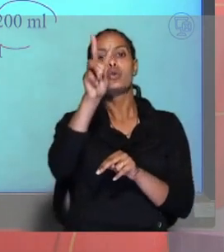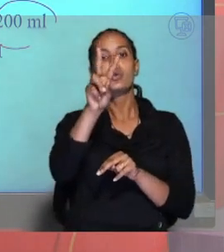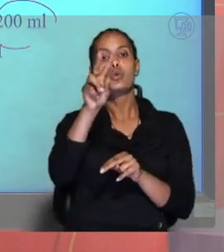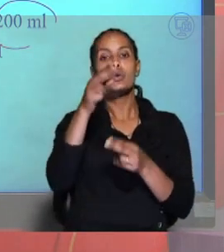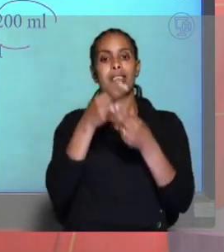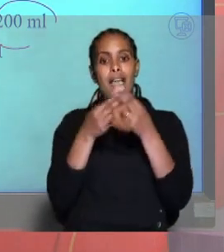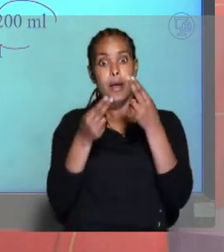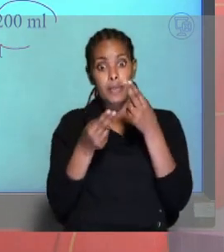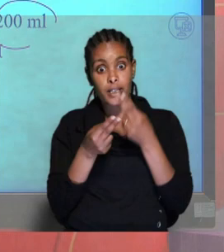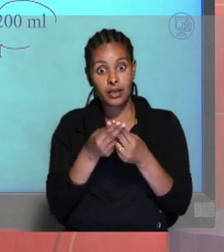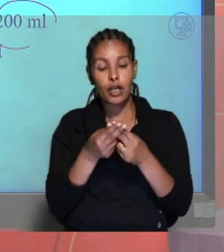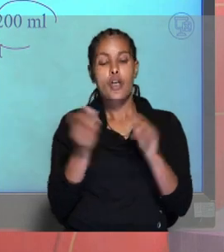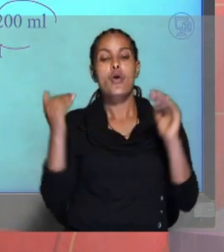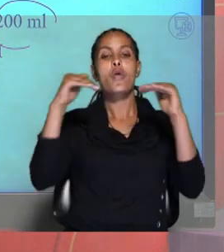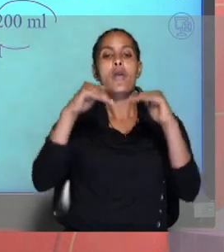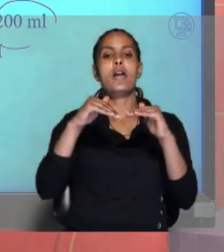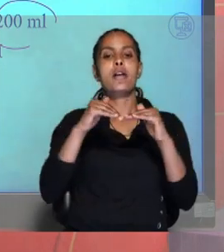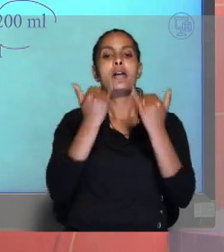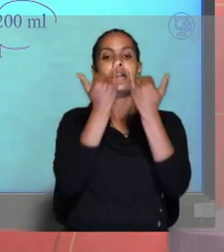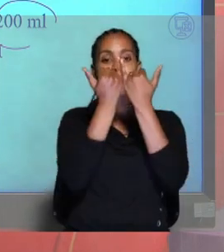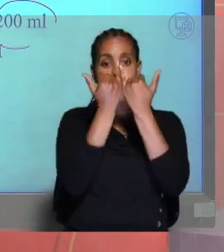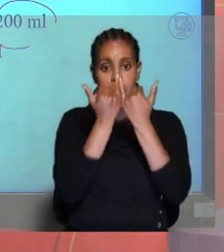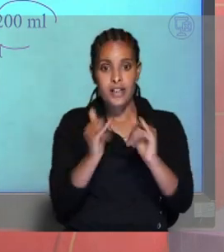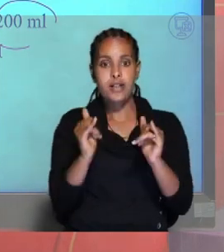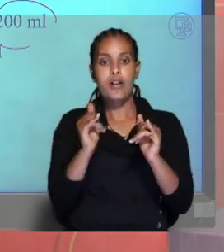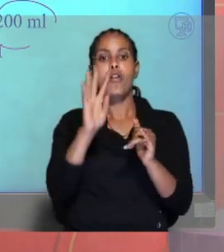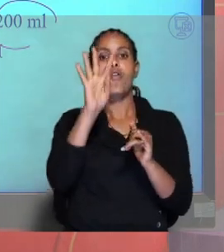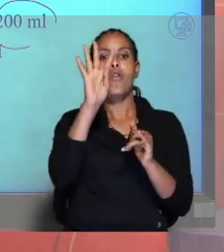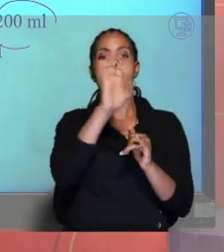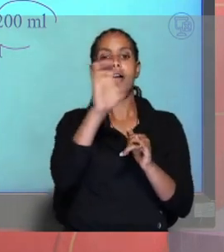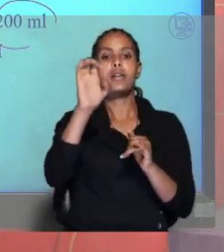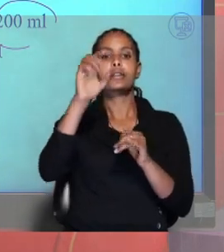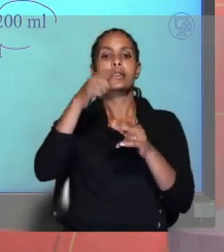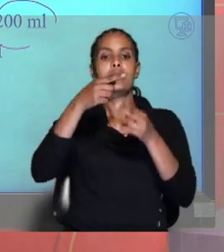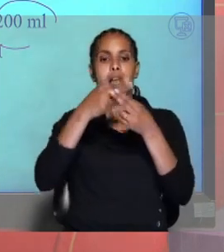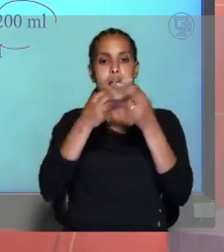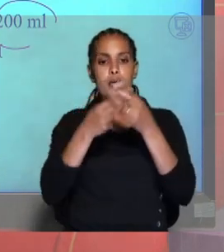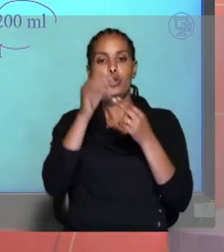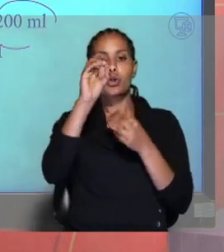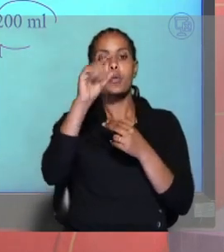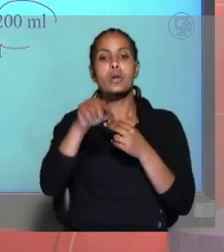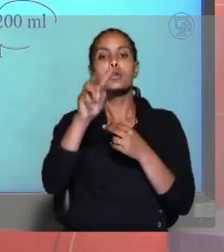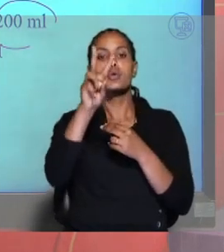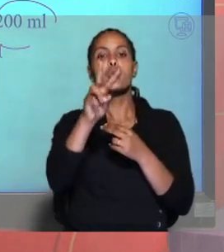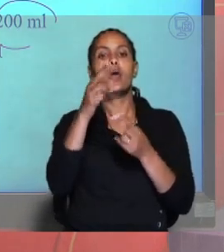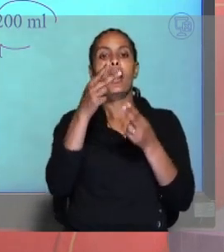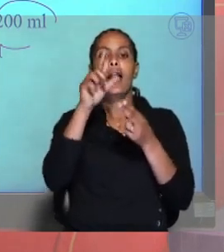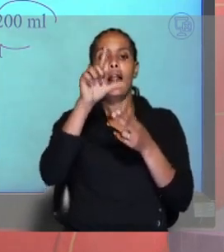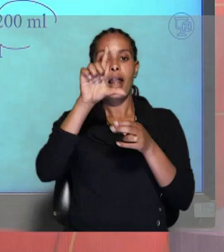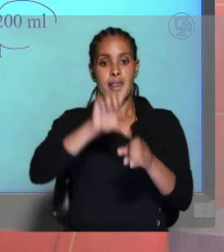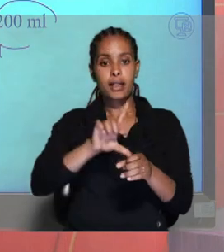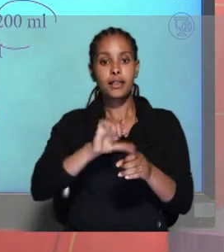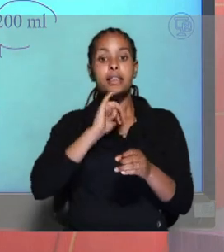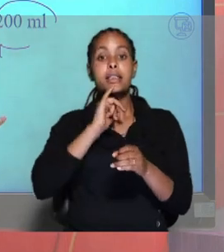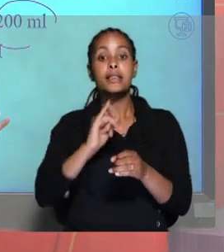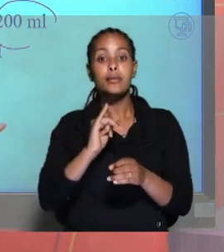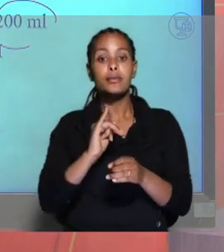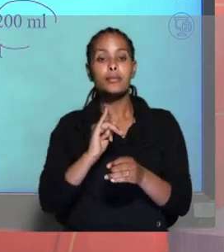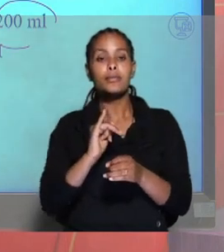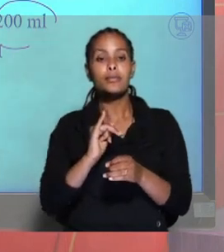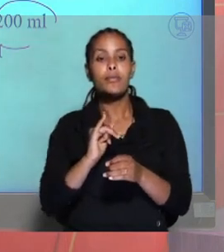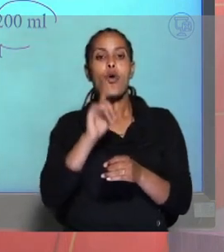times 6 equivalent divided by 400 times 0.2 liter is